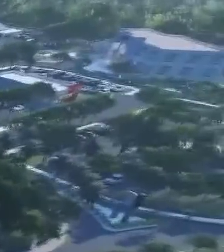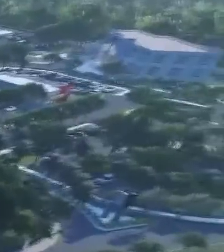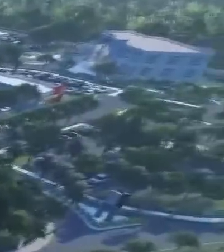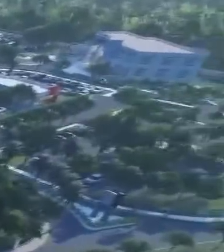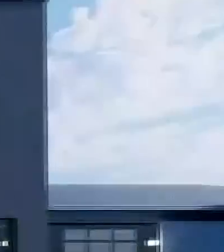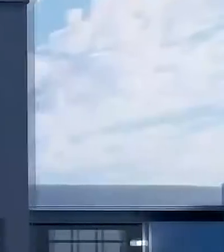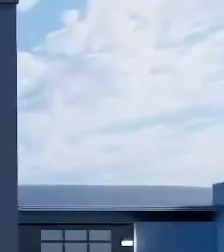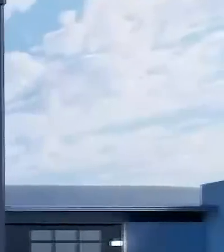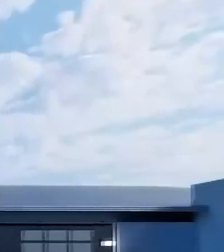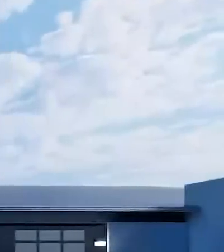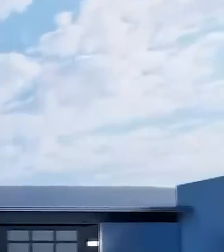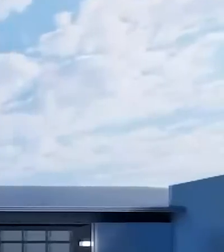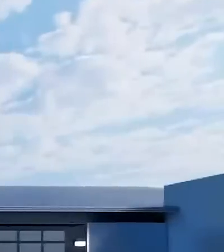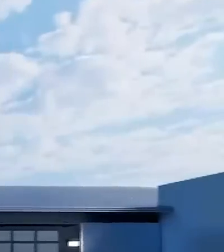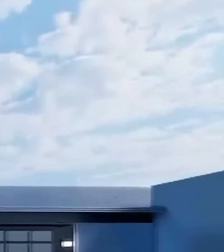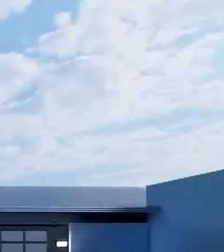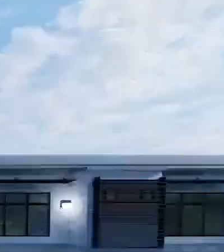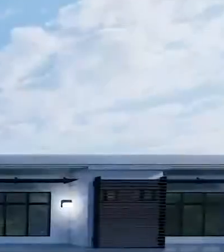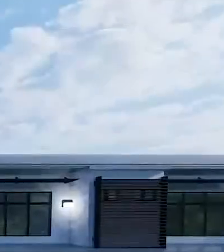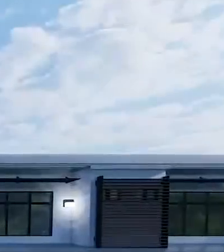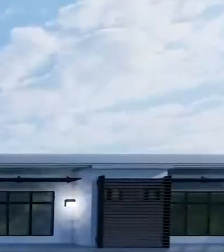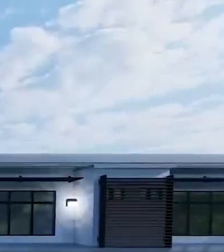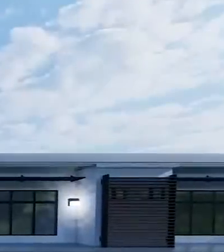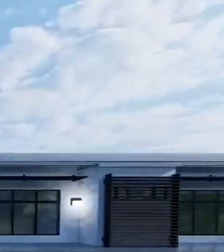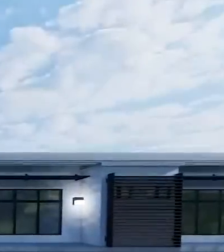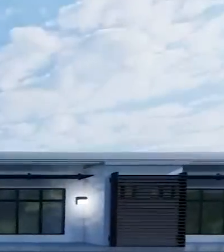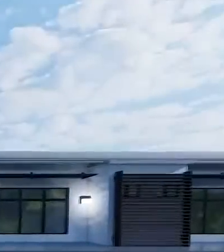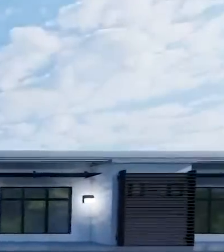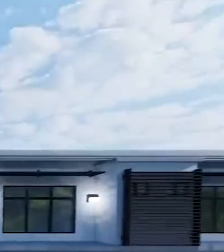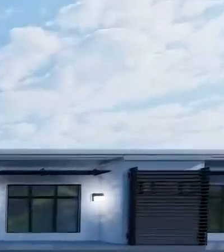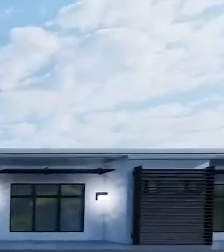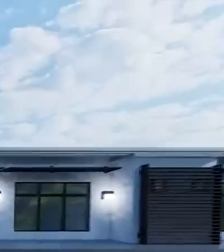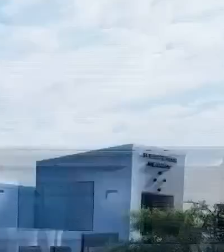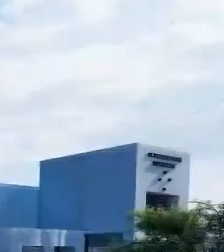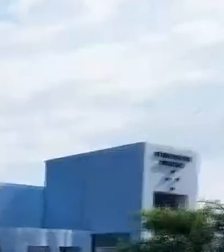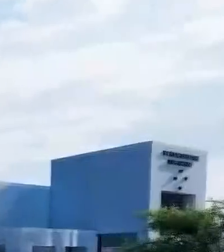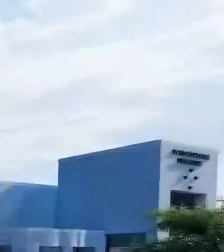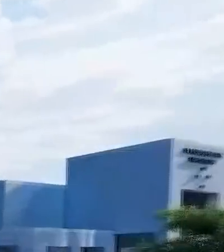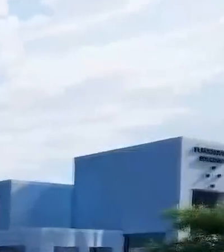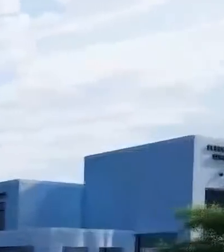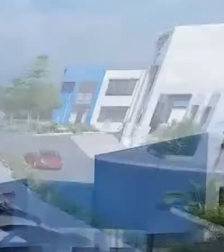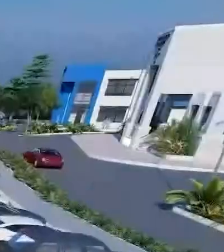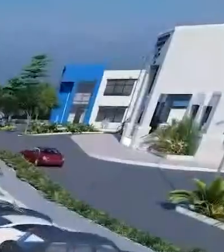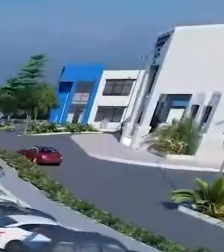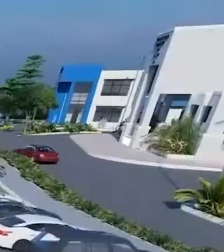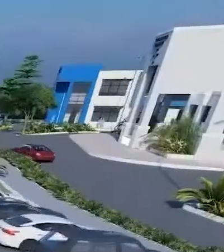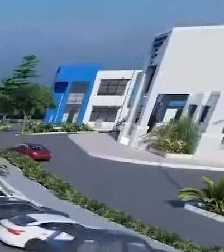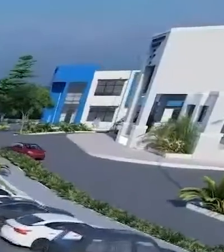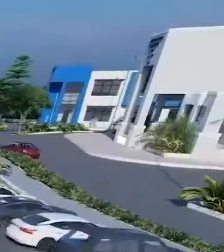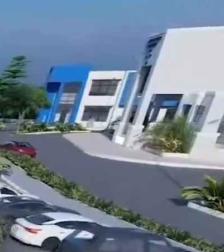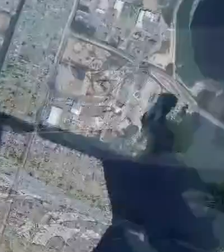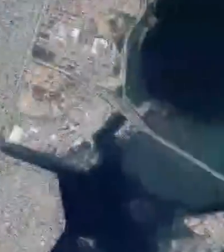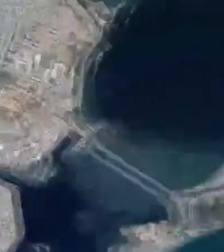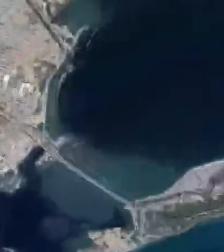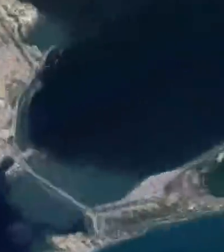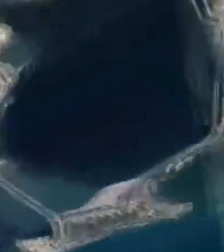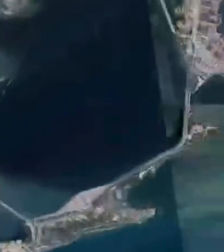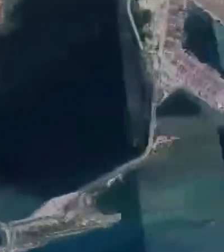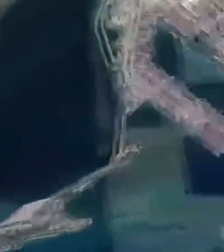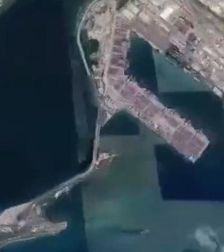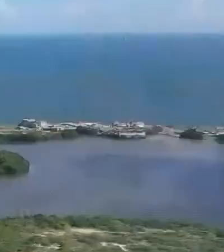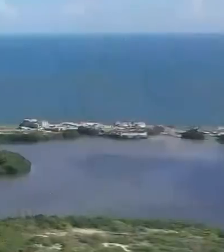July 2022 at the Goodyear factory in the parish where the center is being constructed. Construction phase has already started.